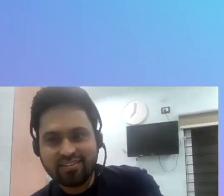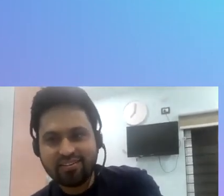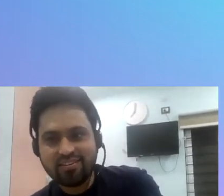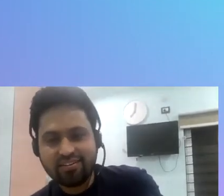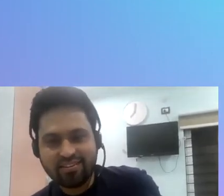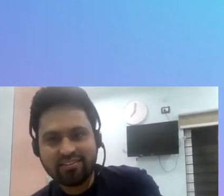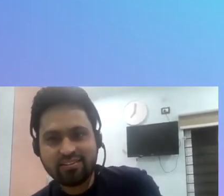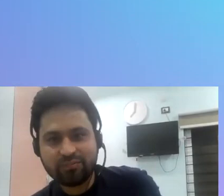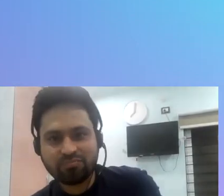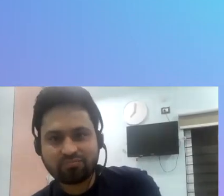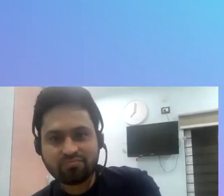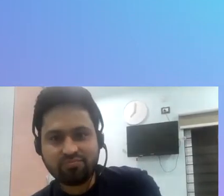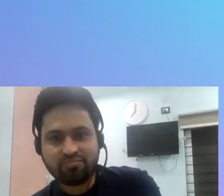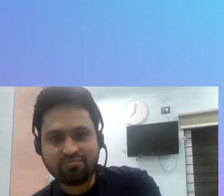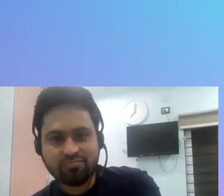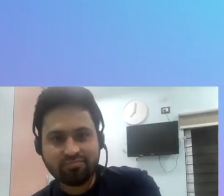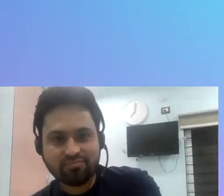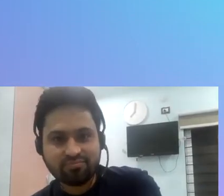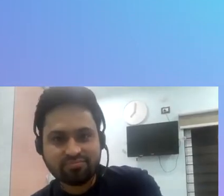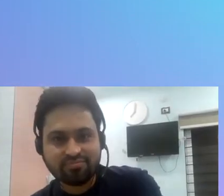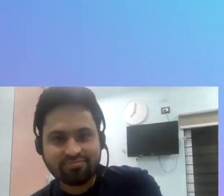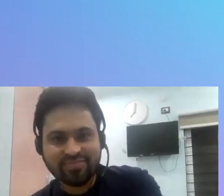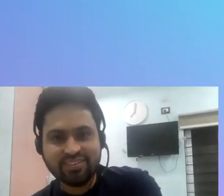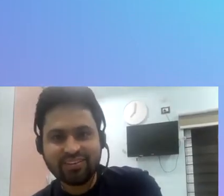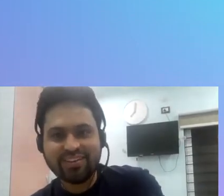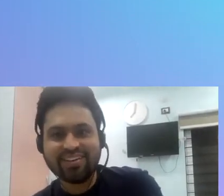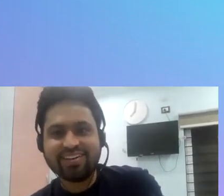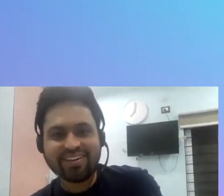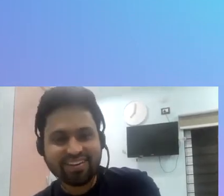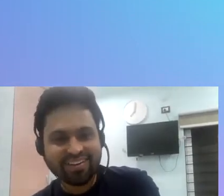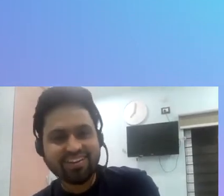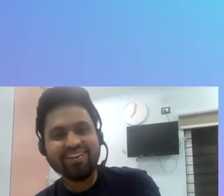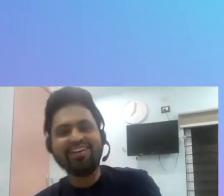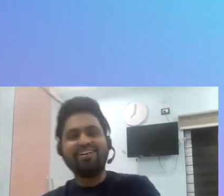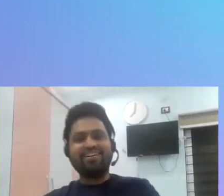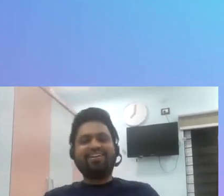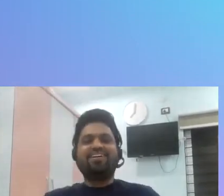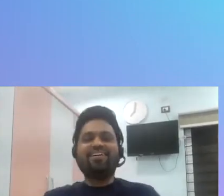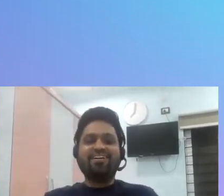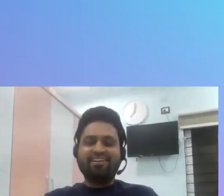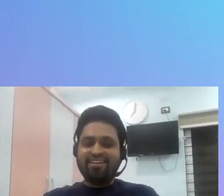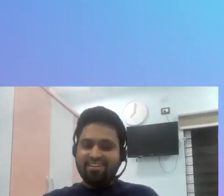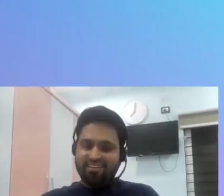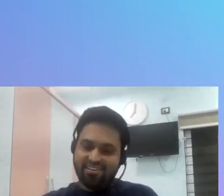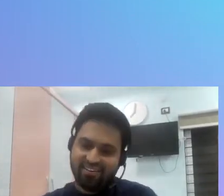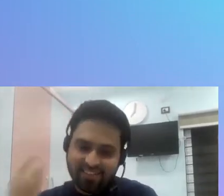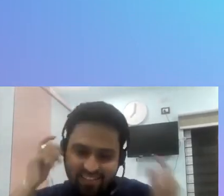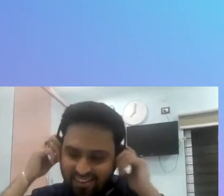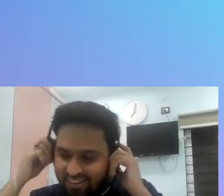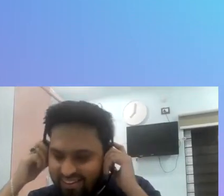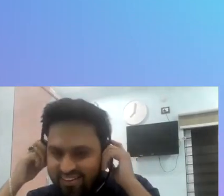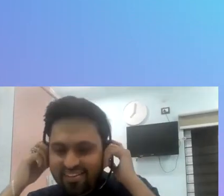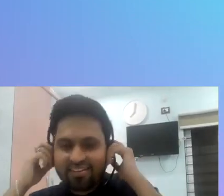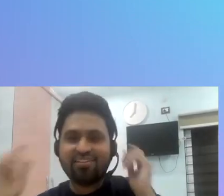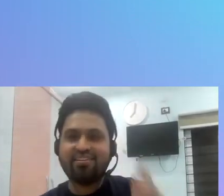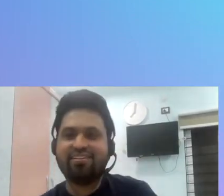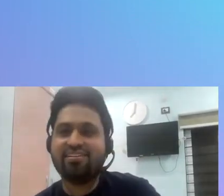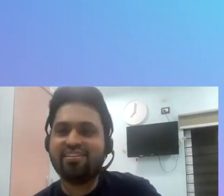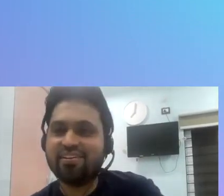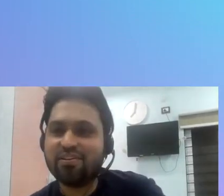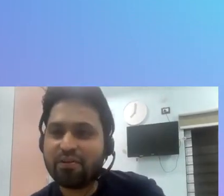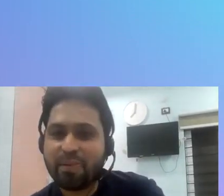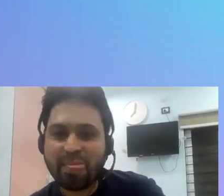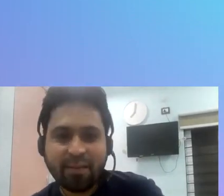workshop2.dqlabs.com, you can see our fake recipes. We probably pulled them from recipe site. And I don't think I've actually made any of them, but I am hungry. So maybe I'll go home